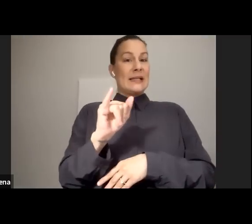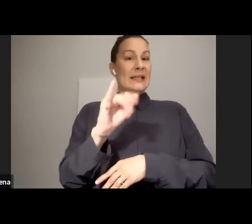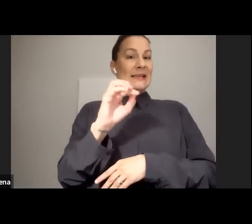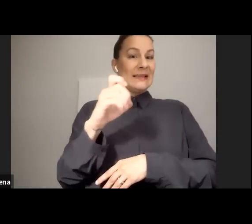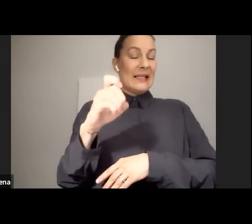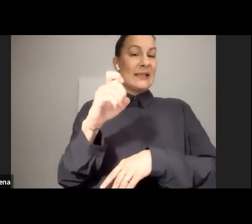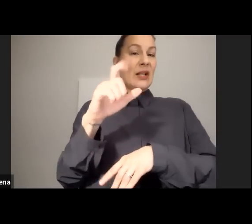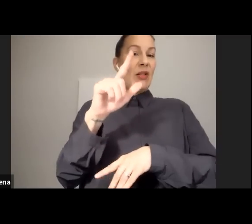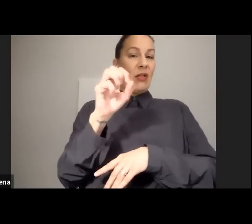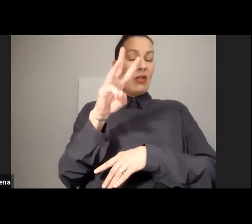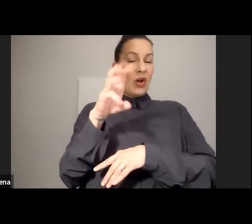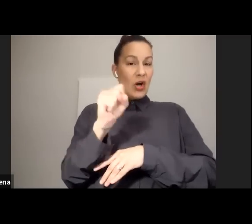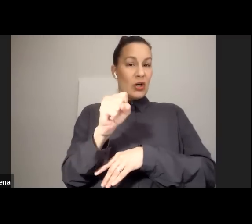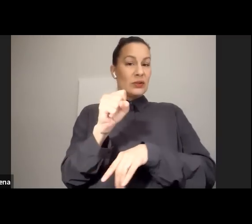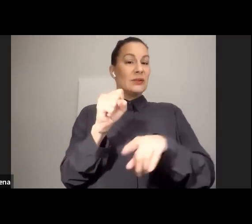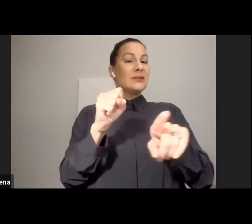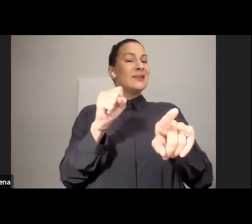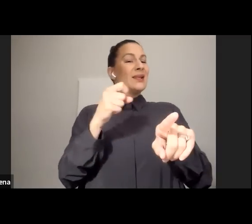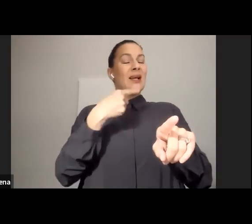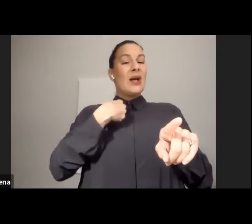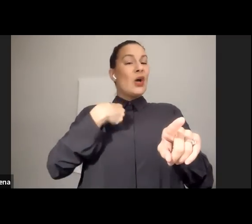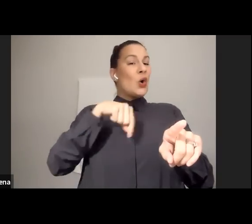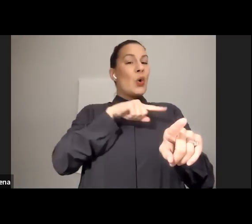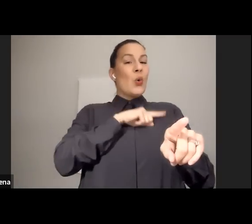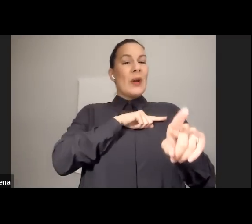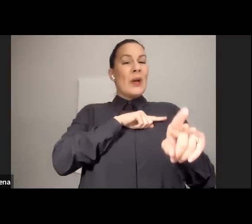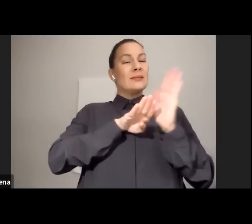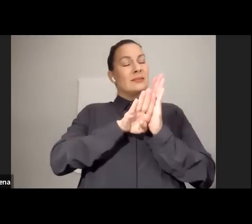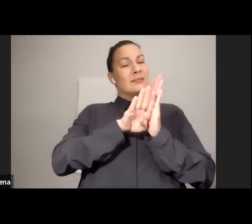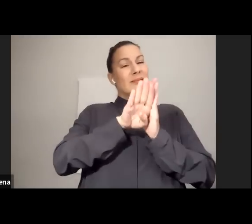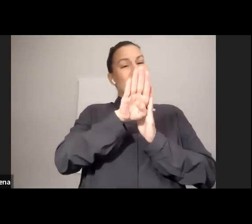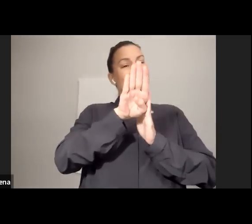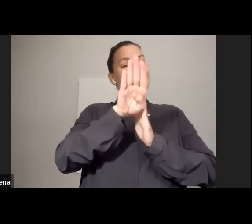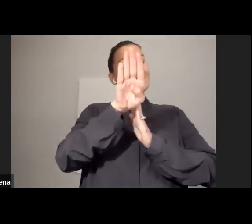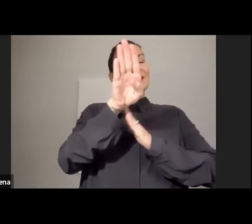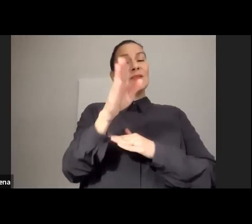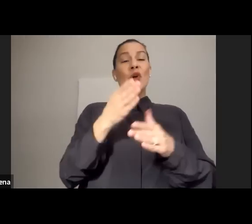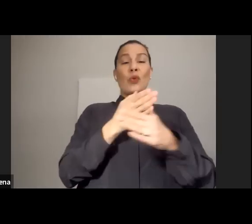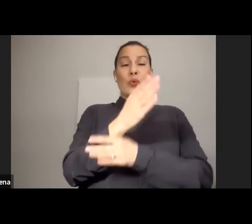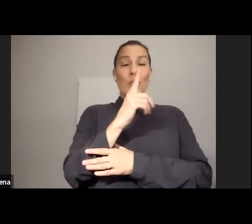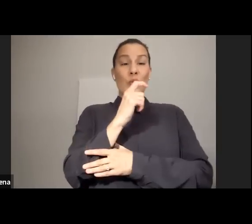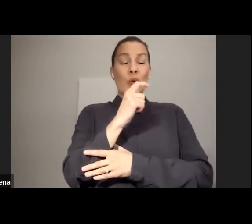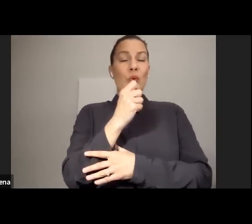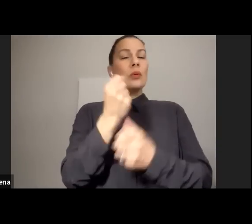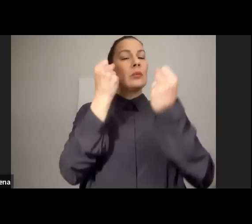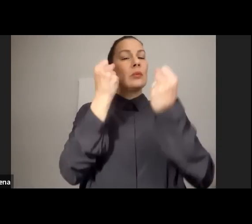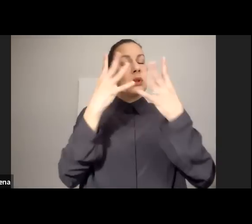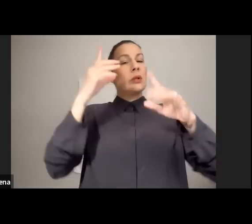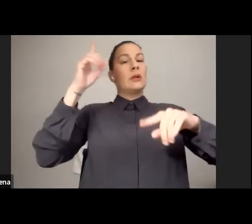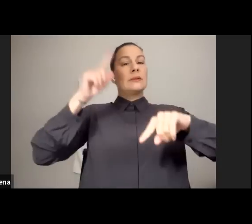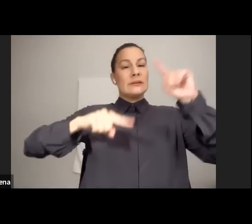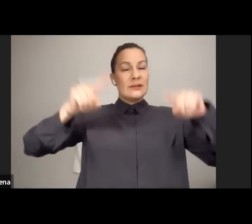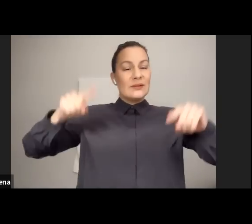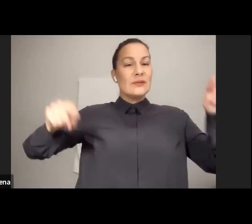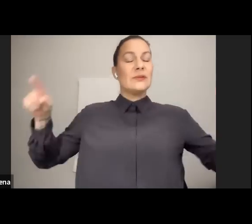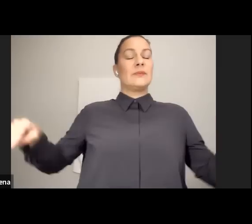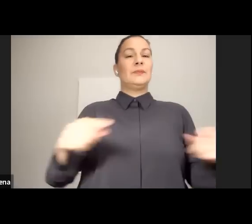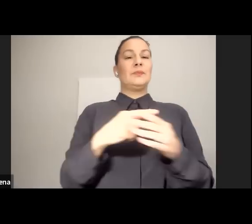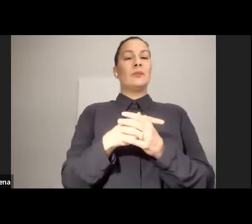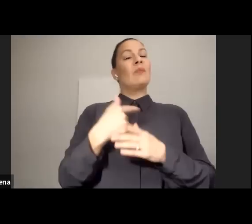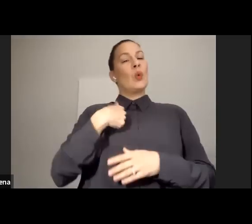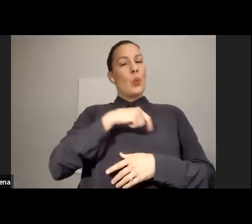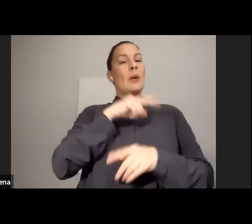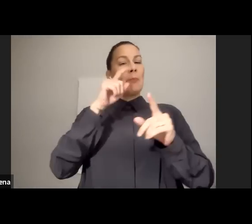Brown and migrant and Indigenous resistance that it is our responsibility to honor. In the